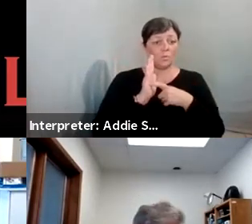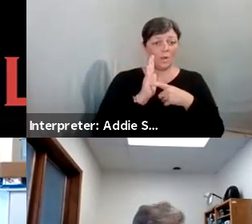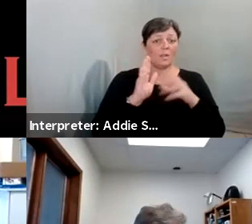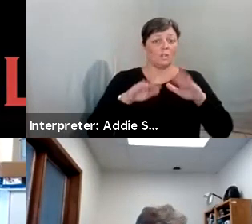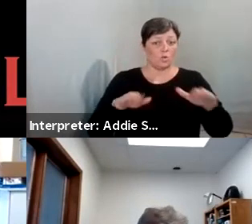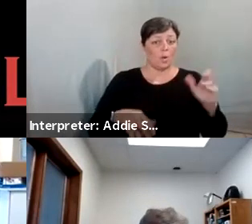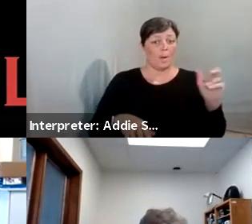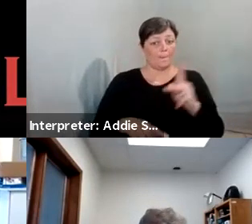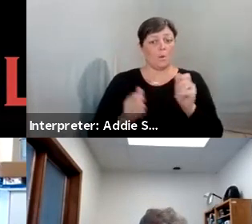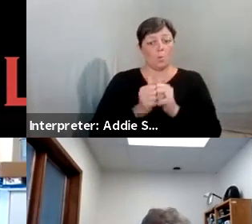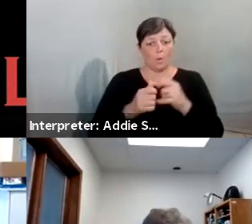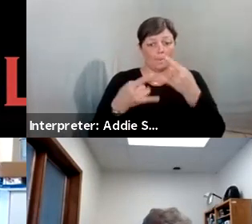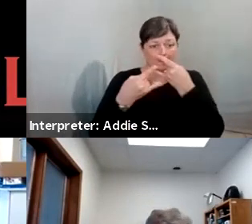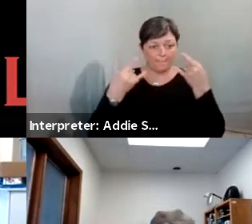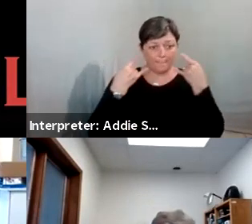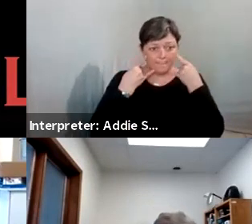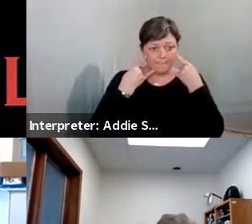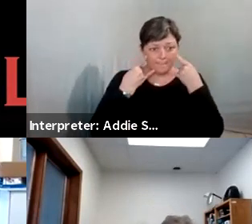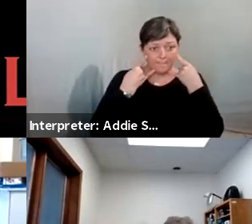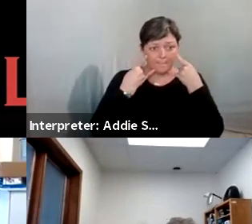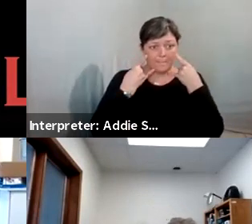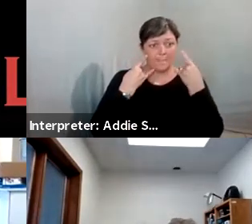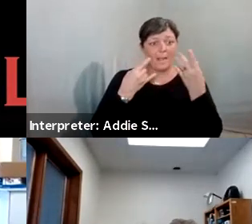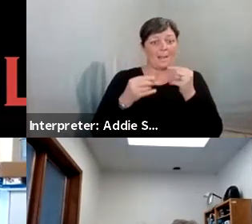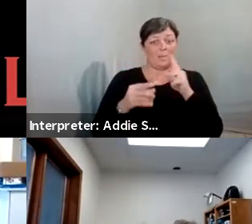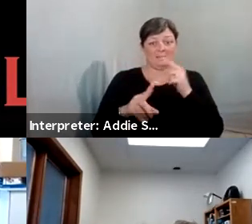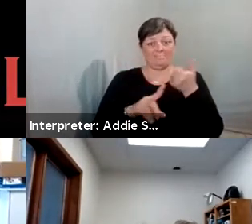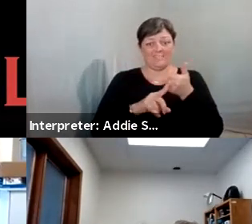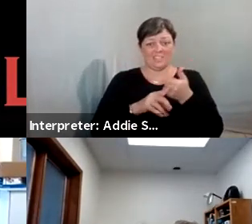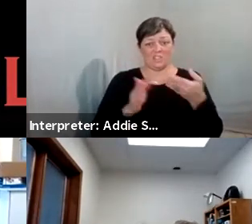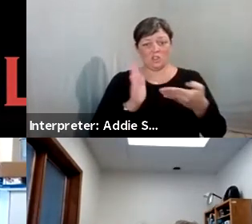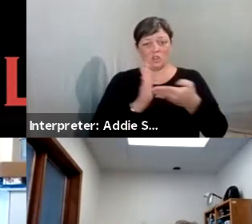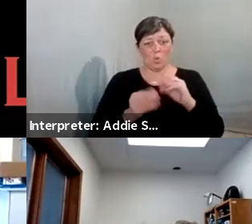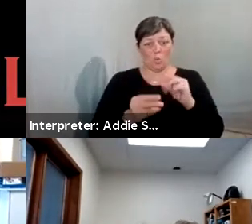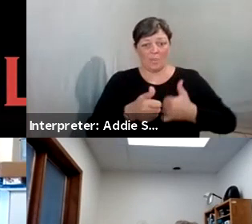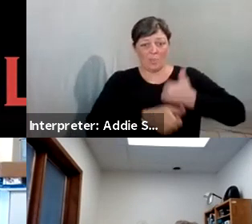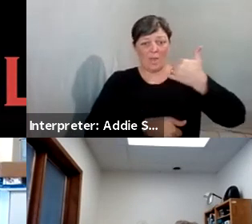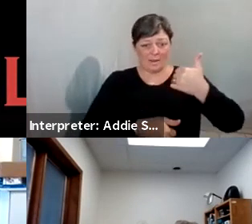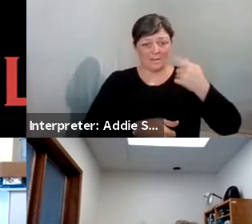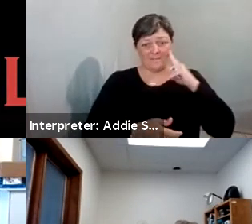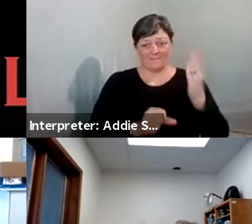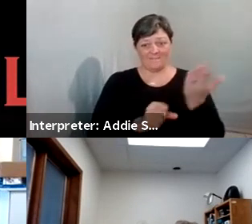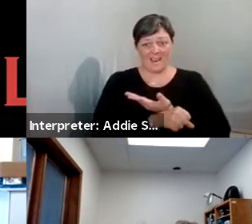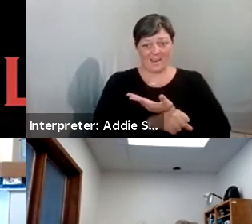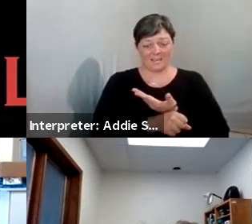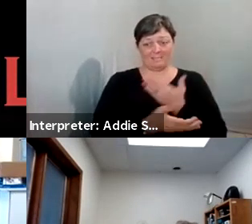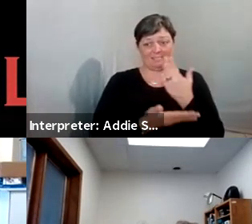come back with masks, and they're being sued or being threatened to be fired in some